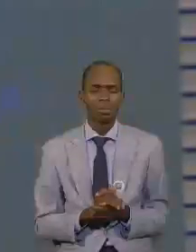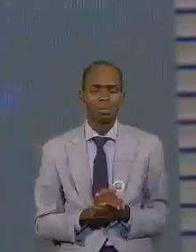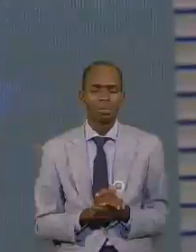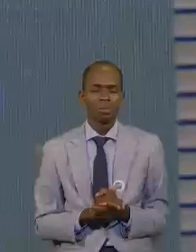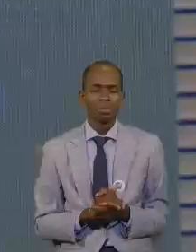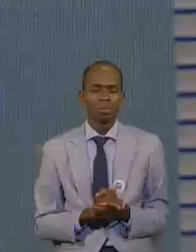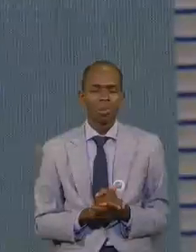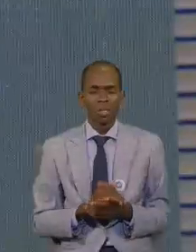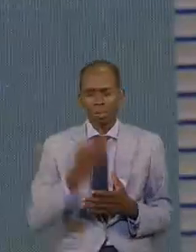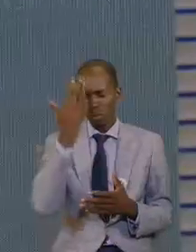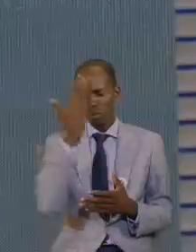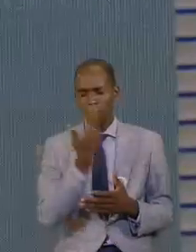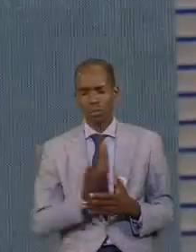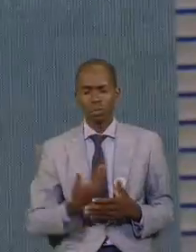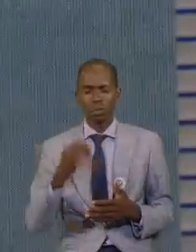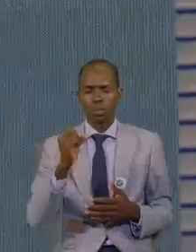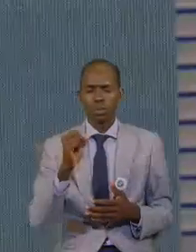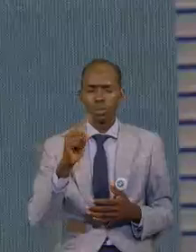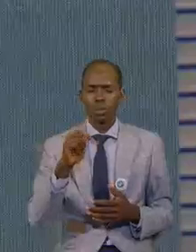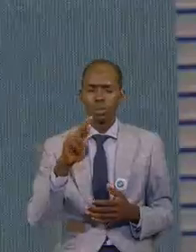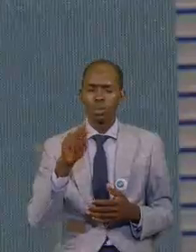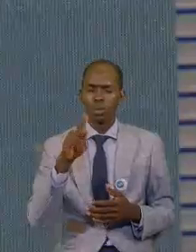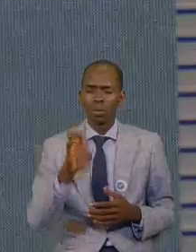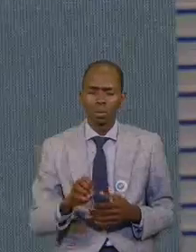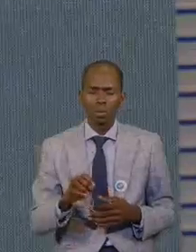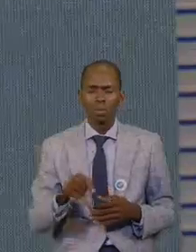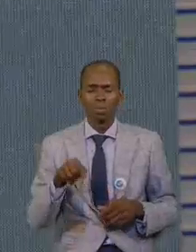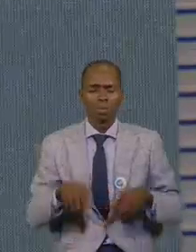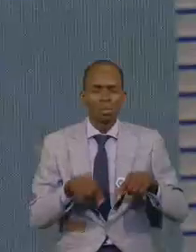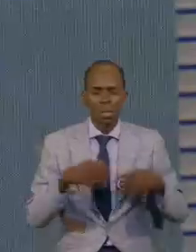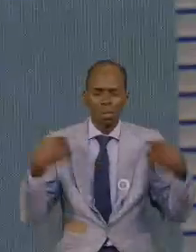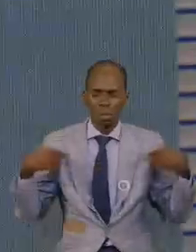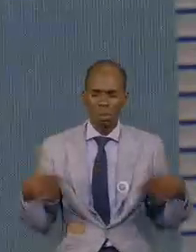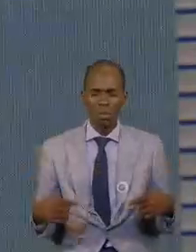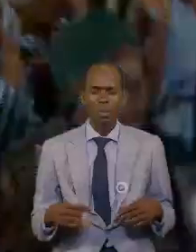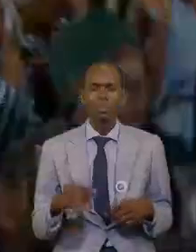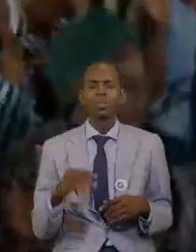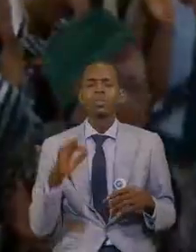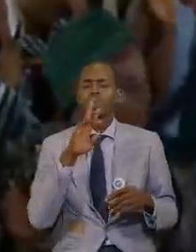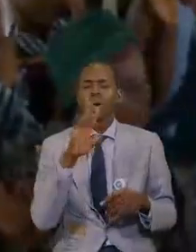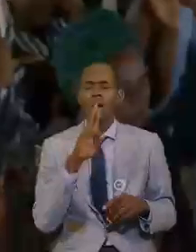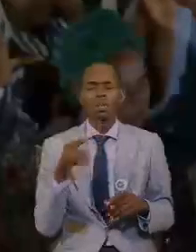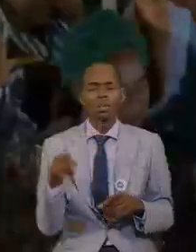Stroke, arthritis, paralysis, you are healed in Jesus'